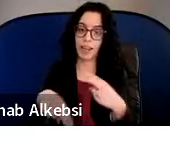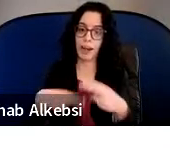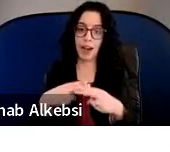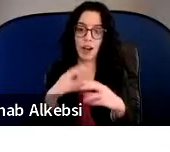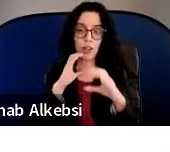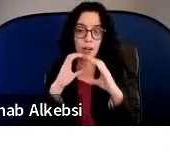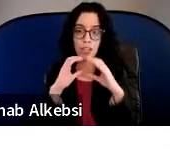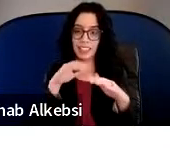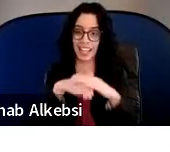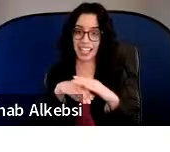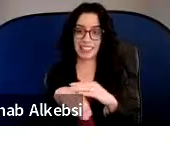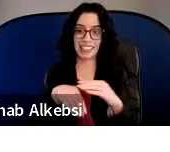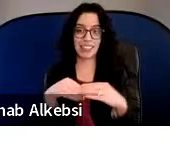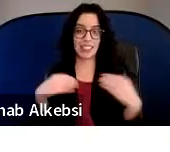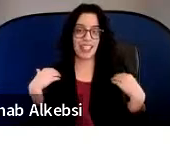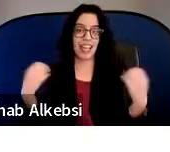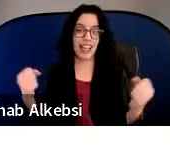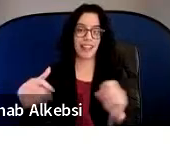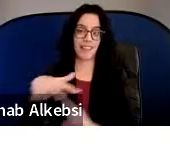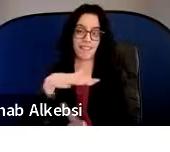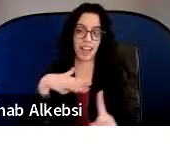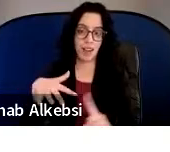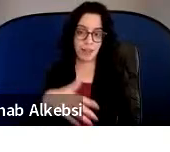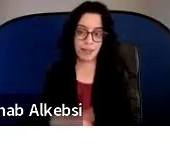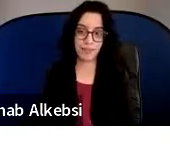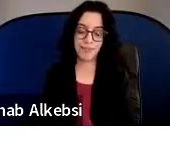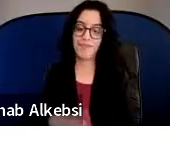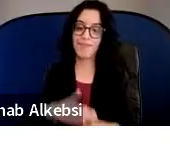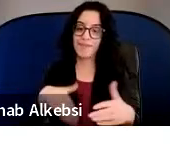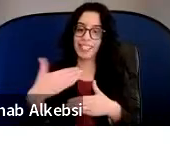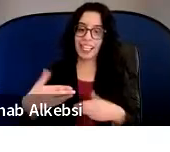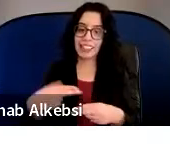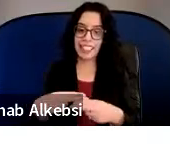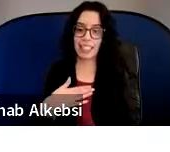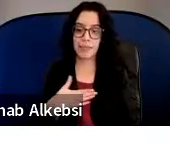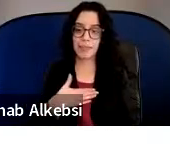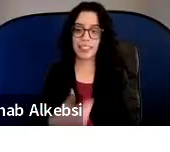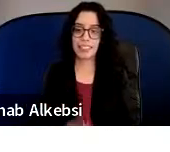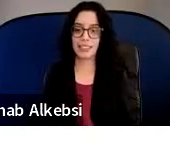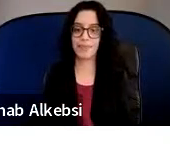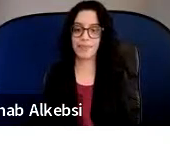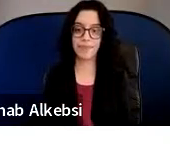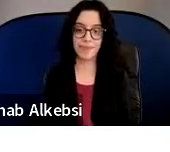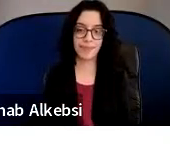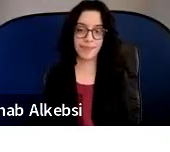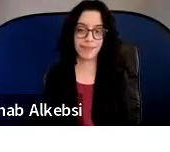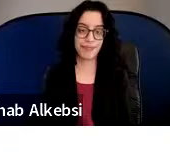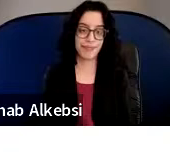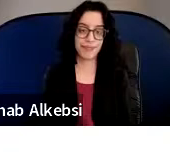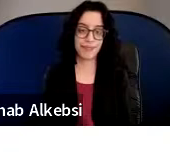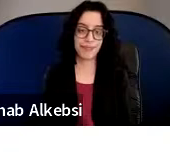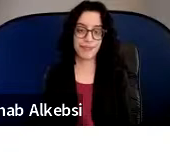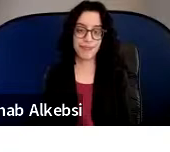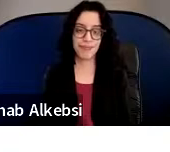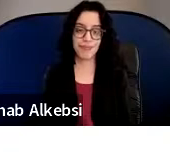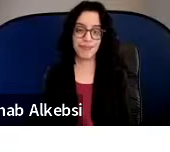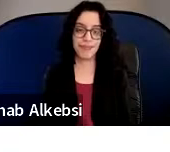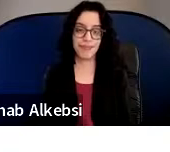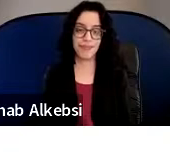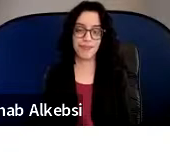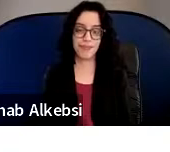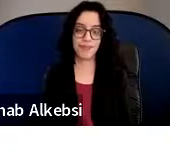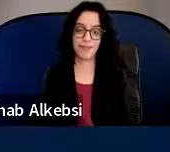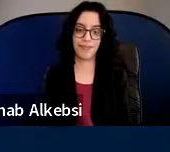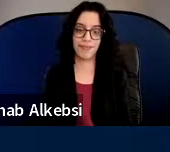healthcare. So today's conversation is going to be about communication access in the healthcare environment. And if I could have the next